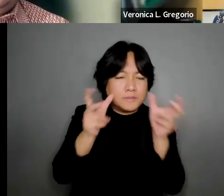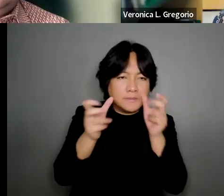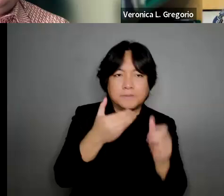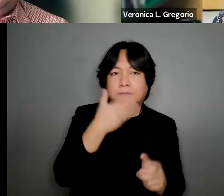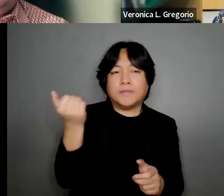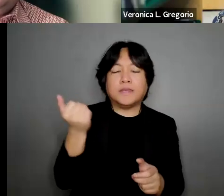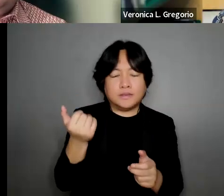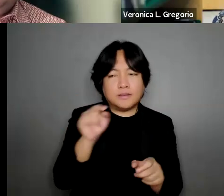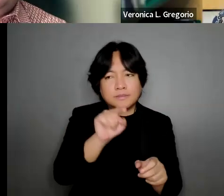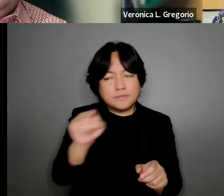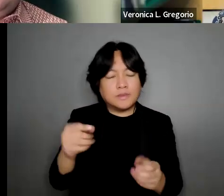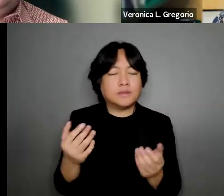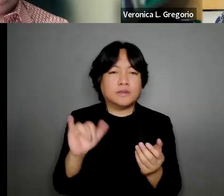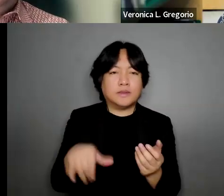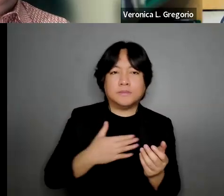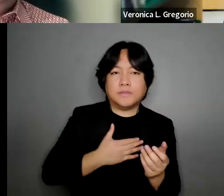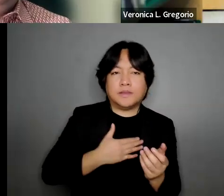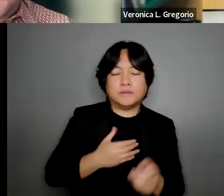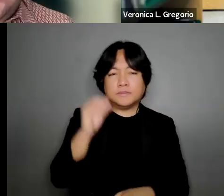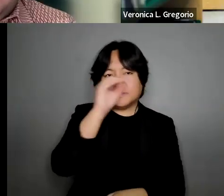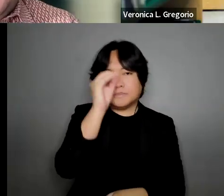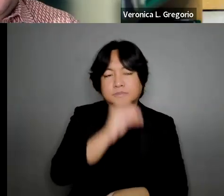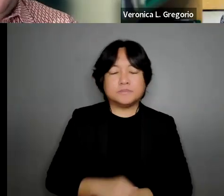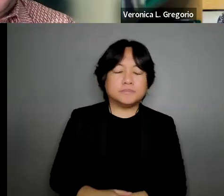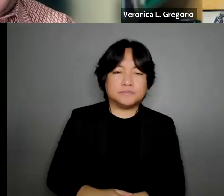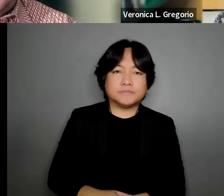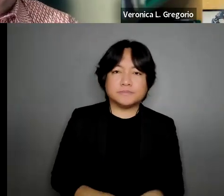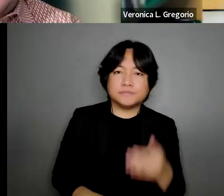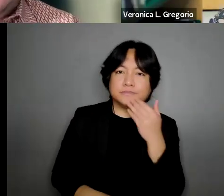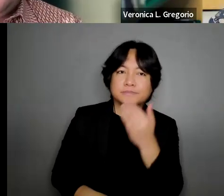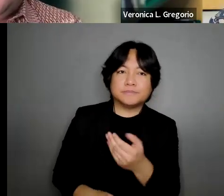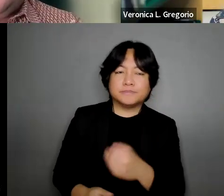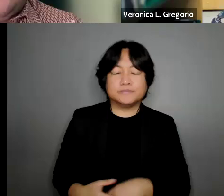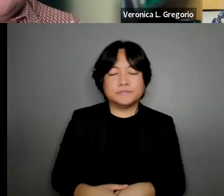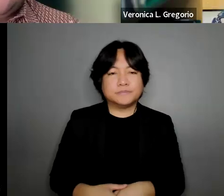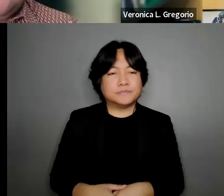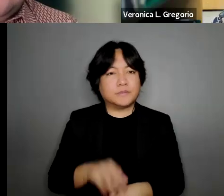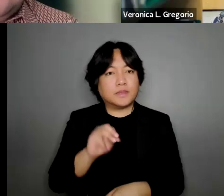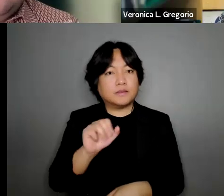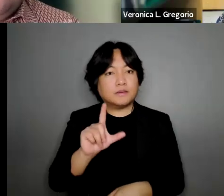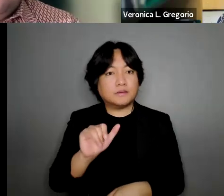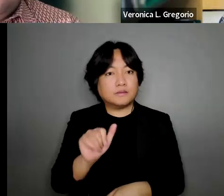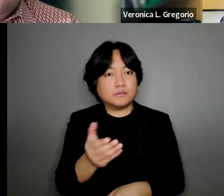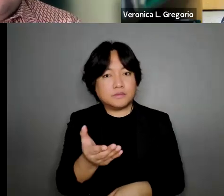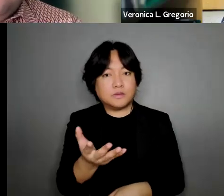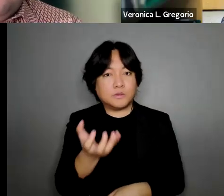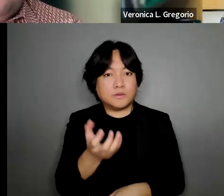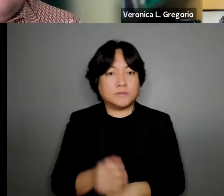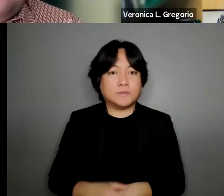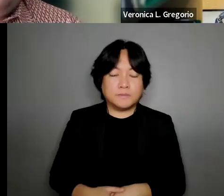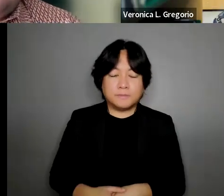well. So that's for me. Thank you, Doc Nikki, for sharing. Malaya, would you like to go next?